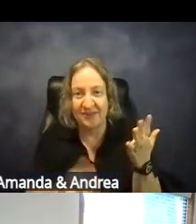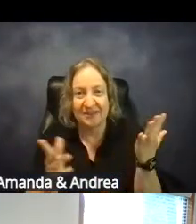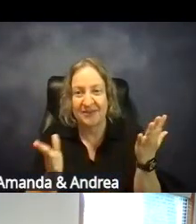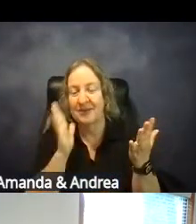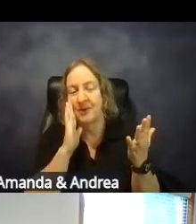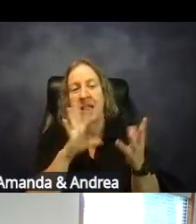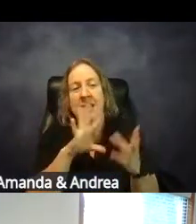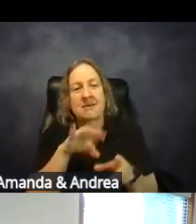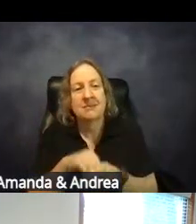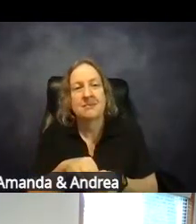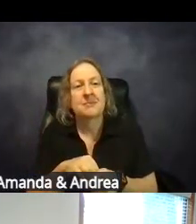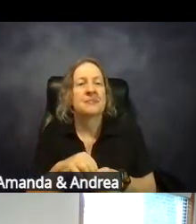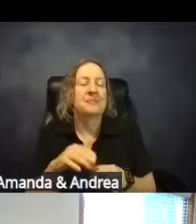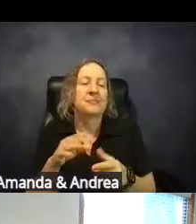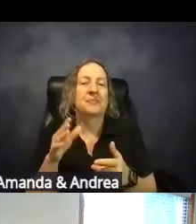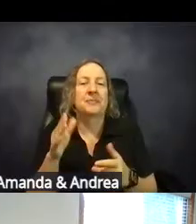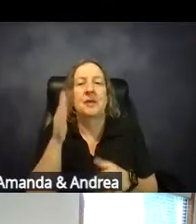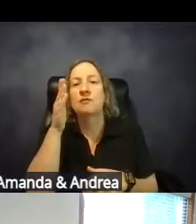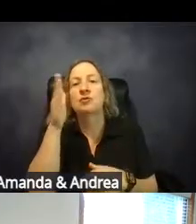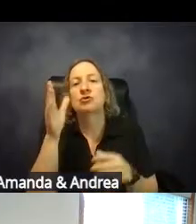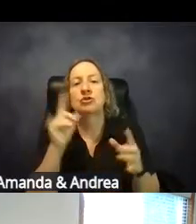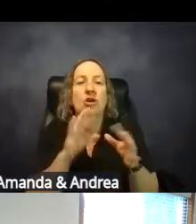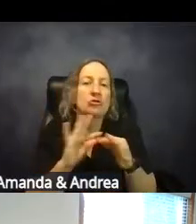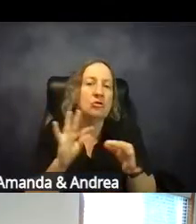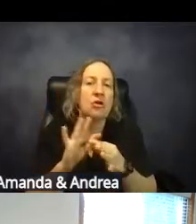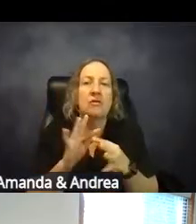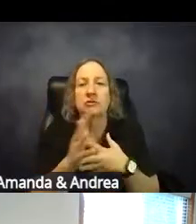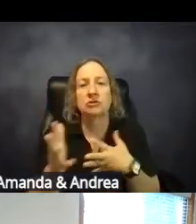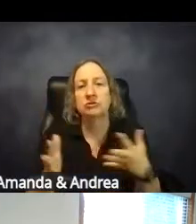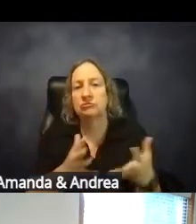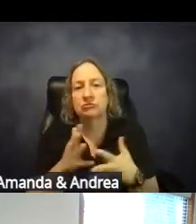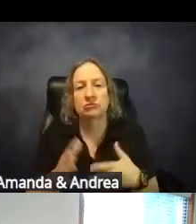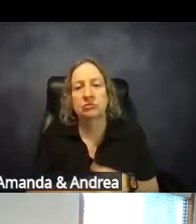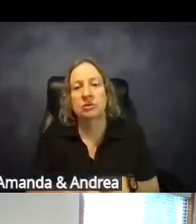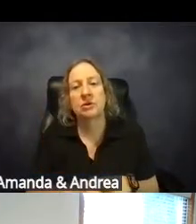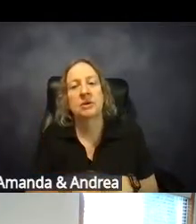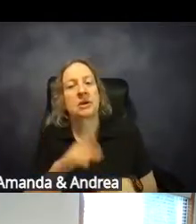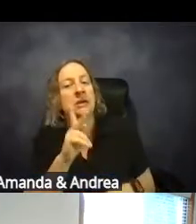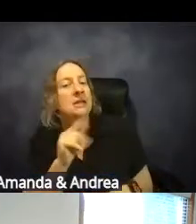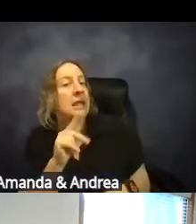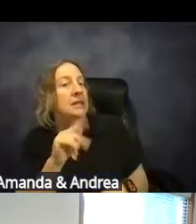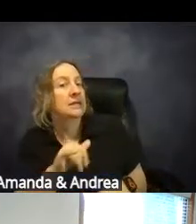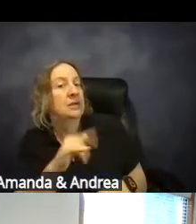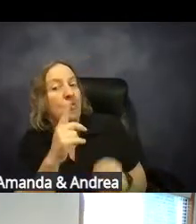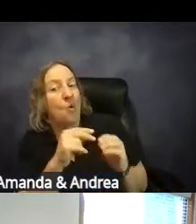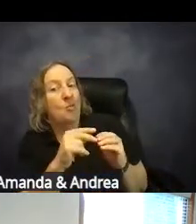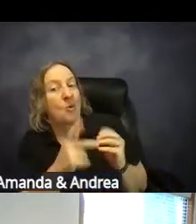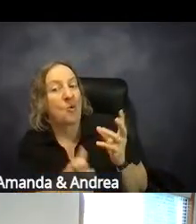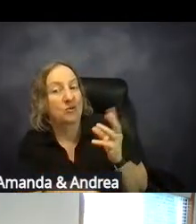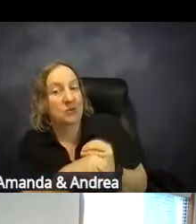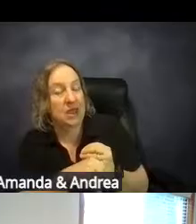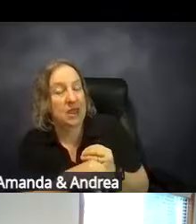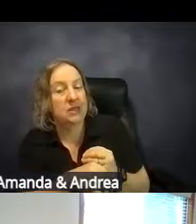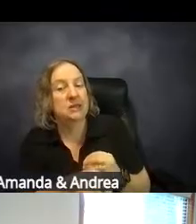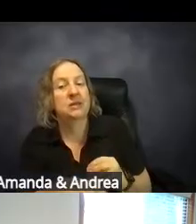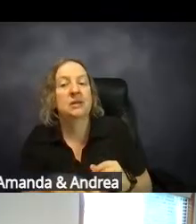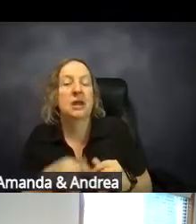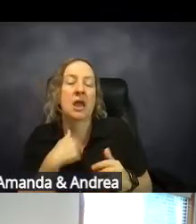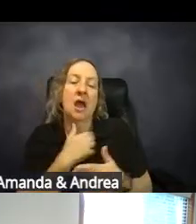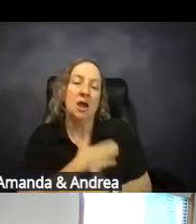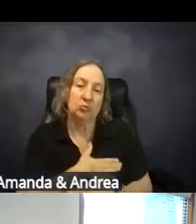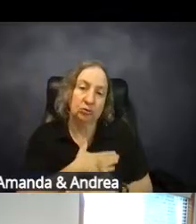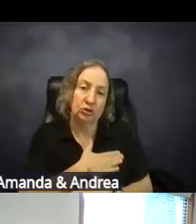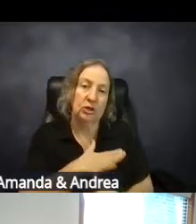play into future conversations. And the last thing I want to add, just to try to, again, I appreciate